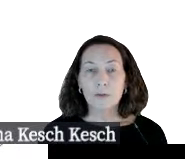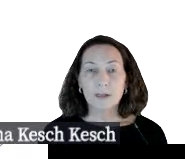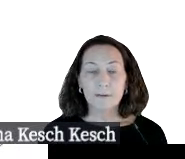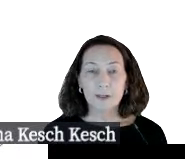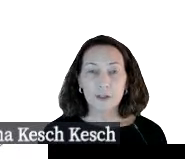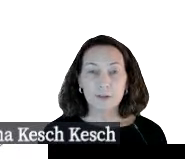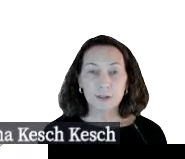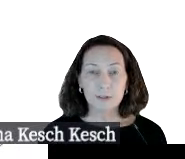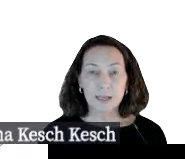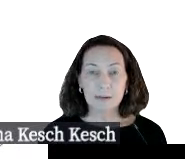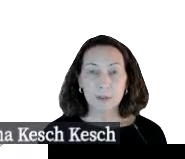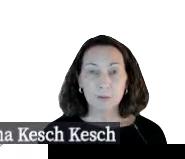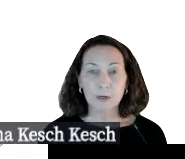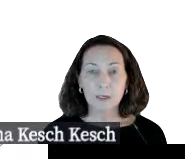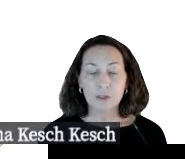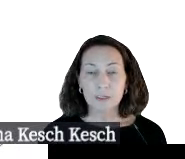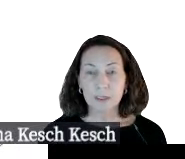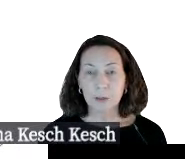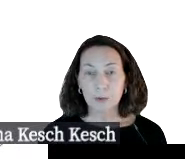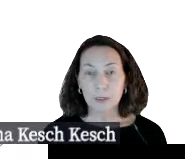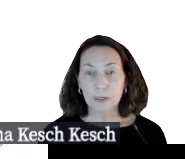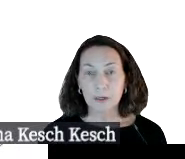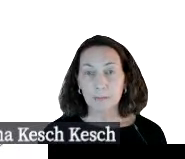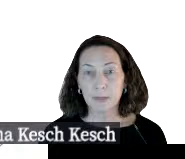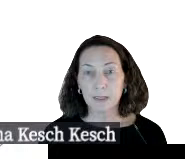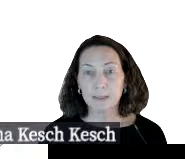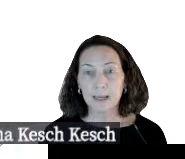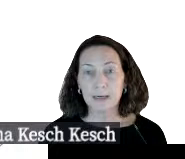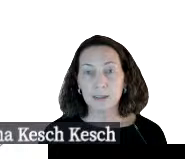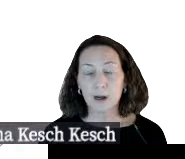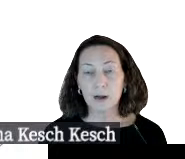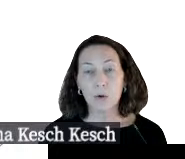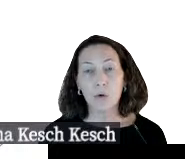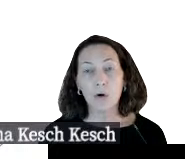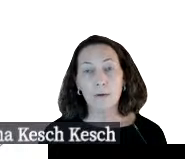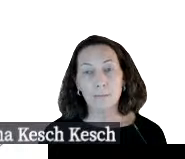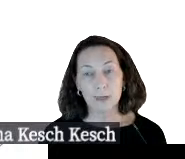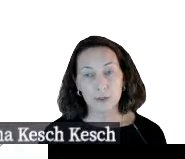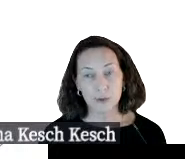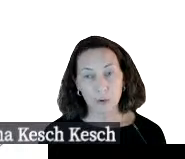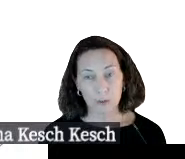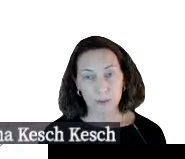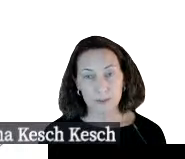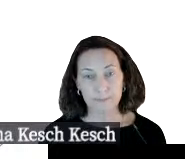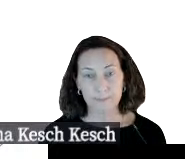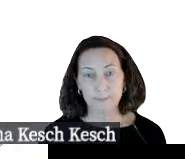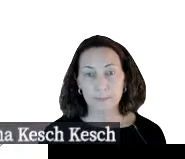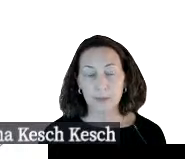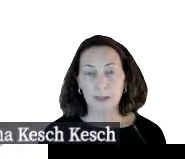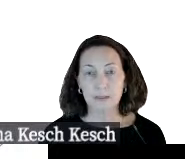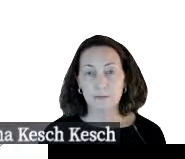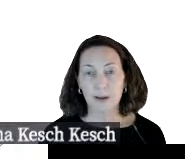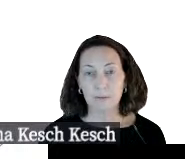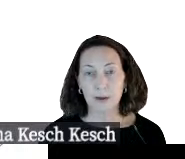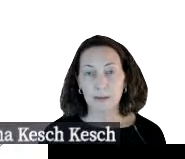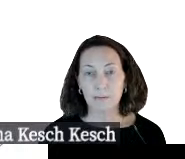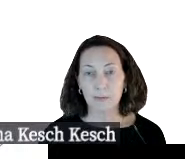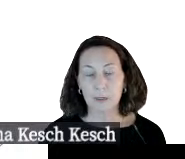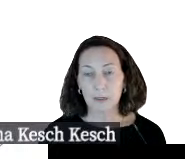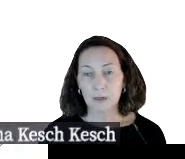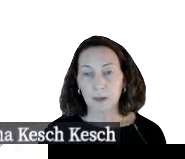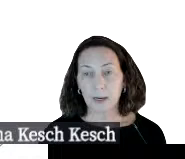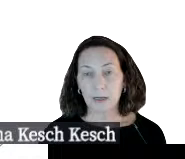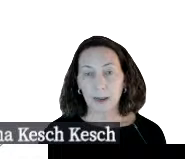For the definition of service animal, we just included means any dog or miniature horse, as defined by